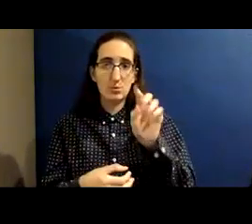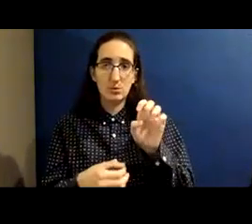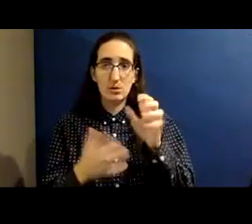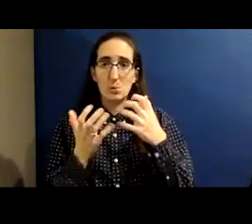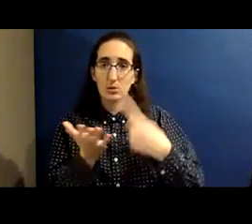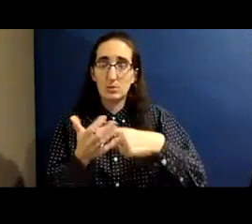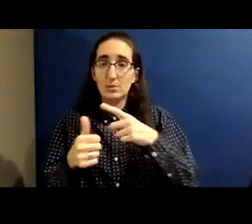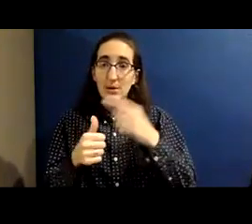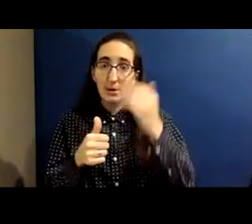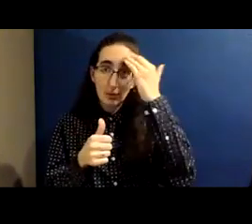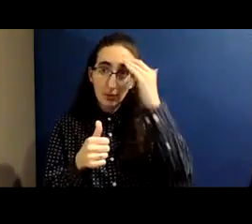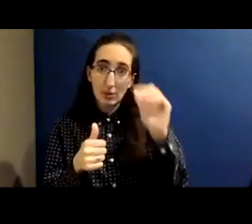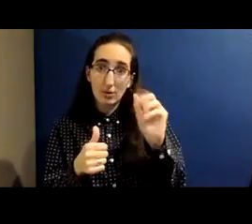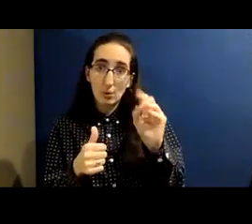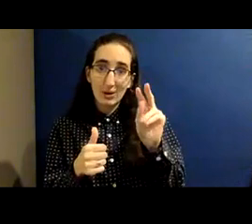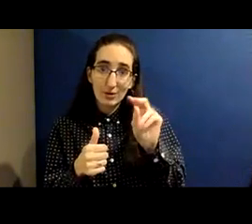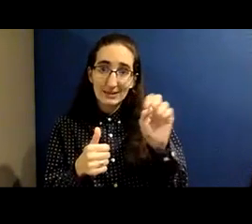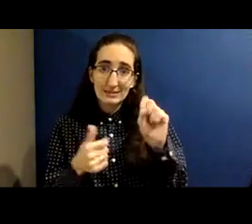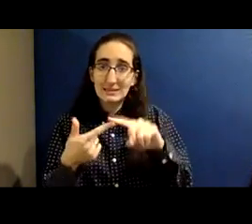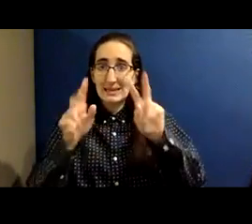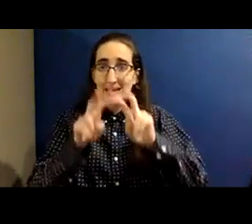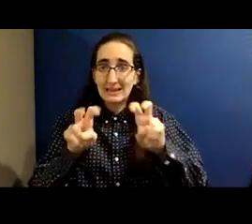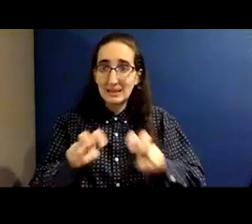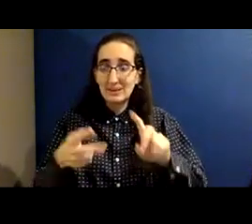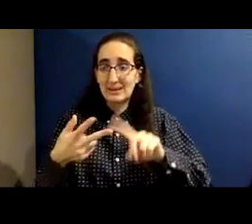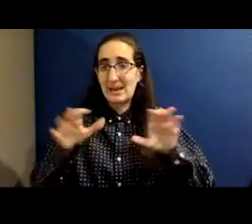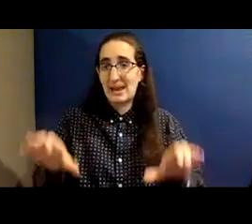about awareness, assessment, and action.